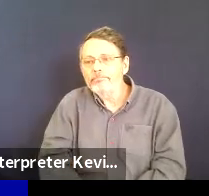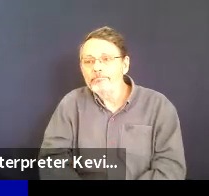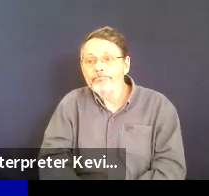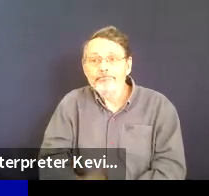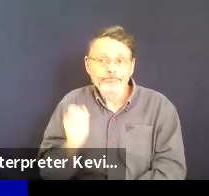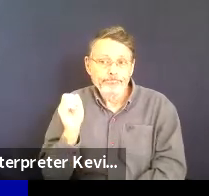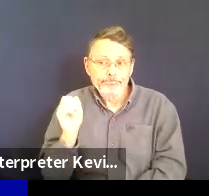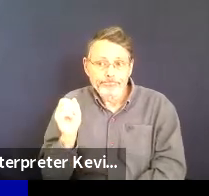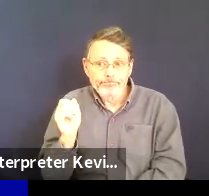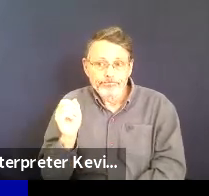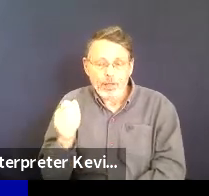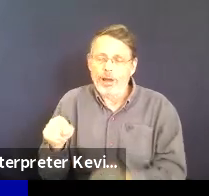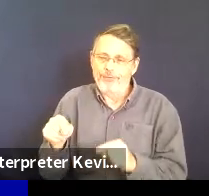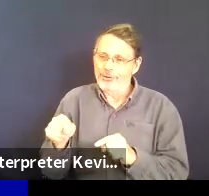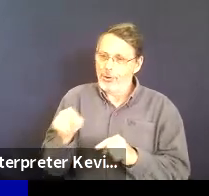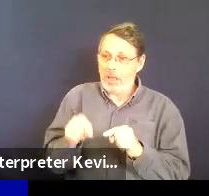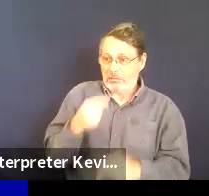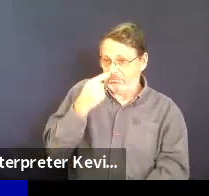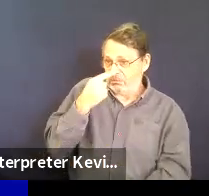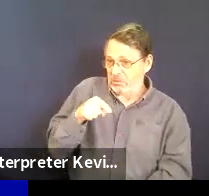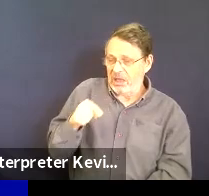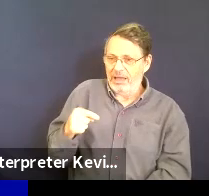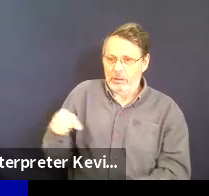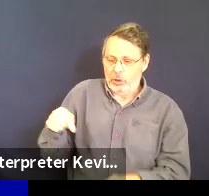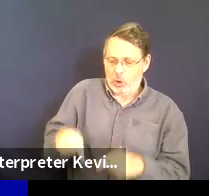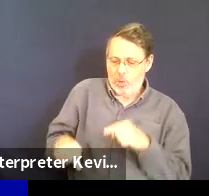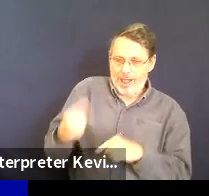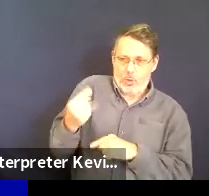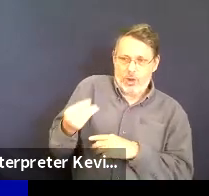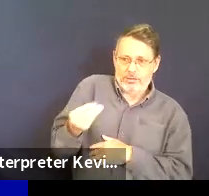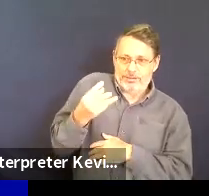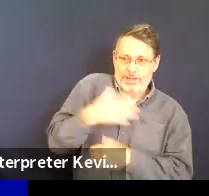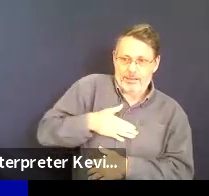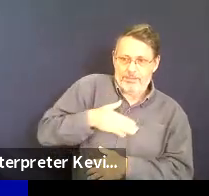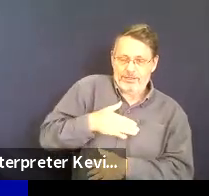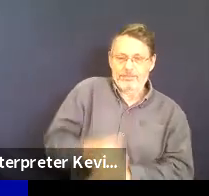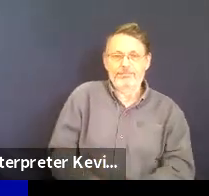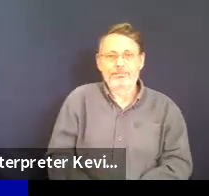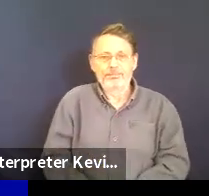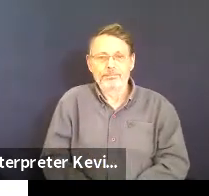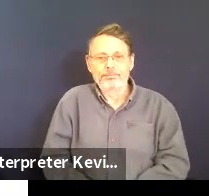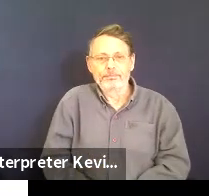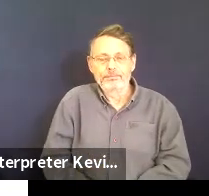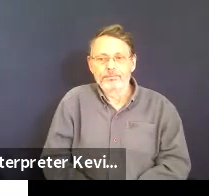Oh, I gotta go back. Could you take me back one, please?